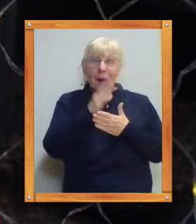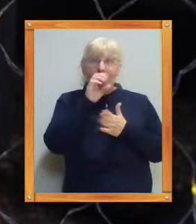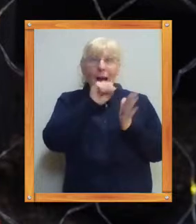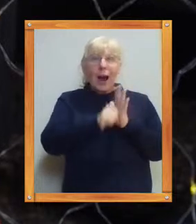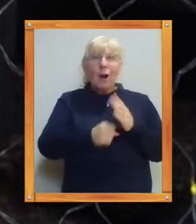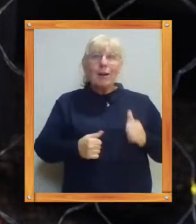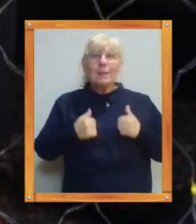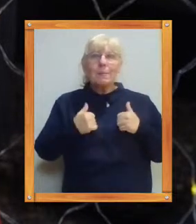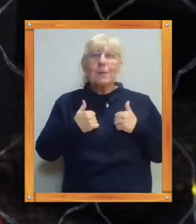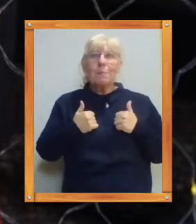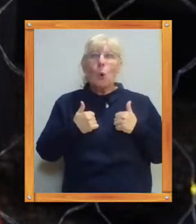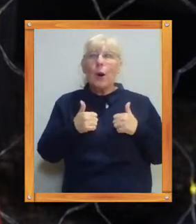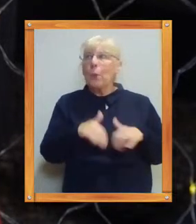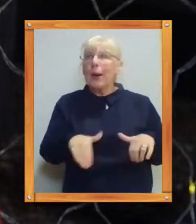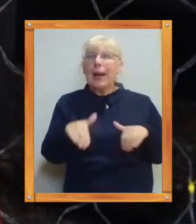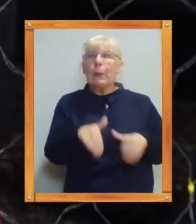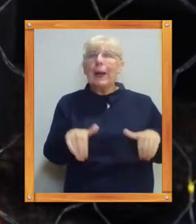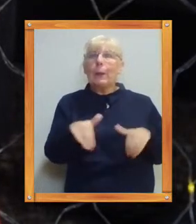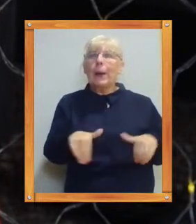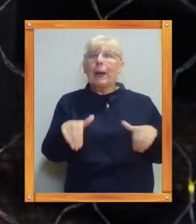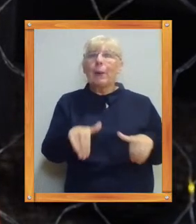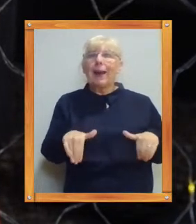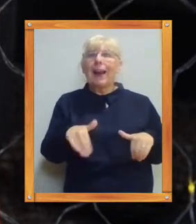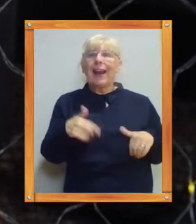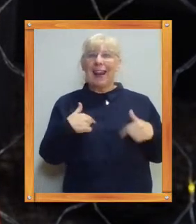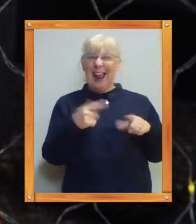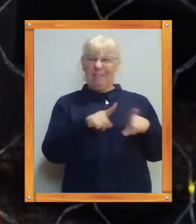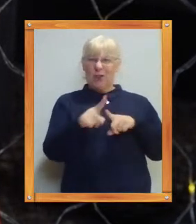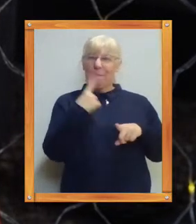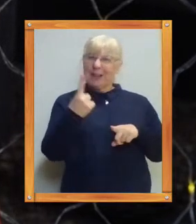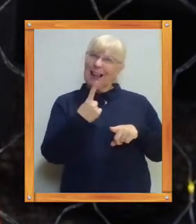hard all year, so I hope I am still on Santa's good list.